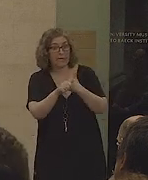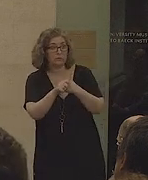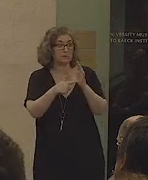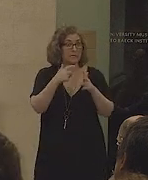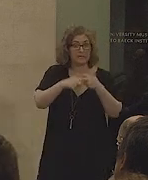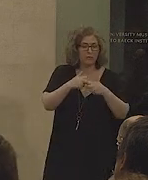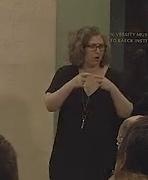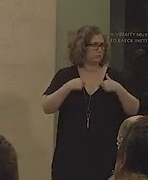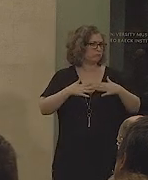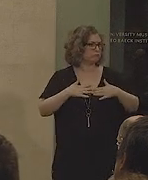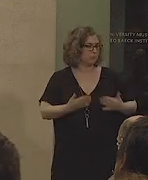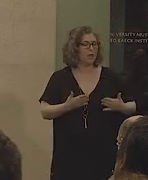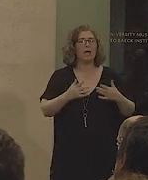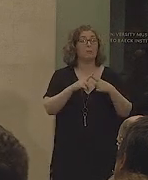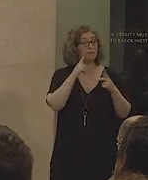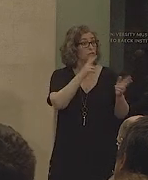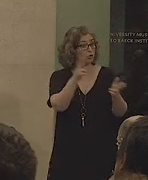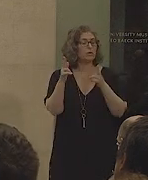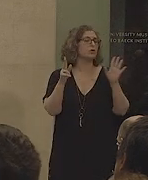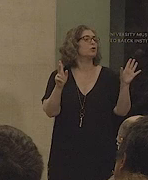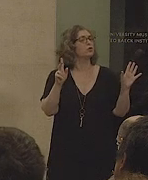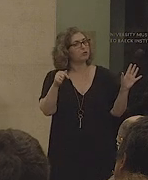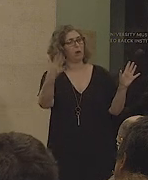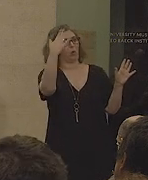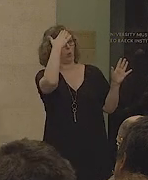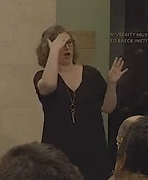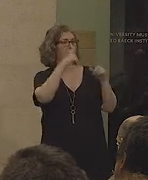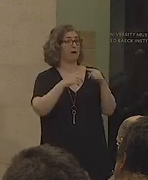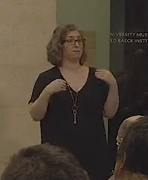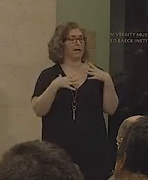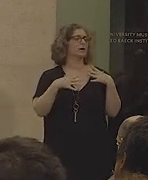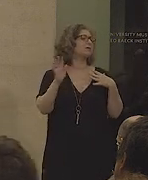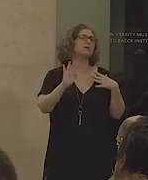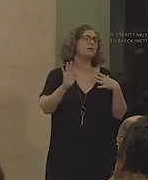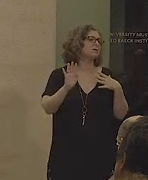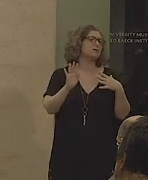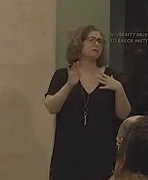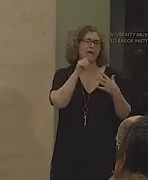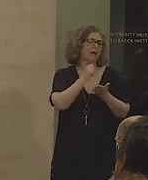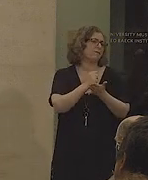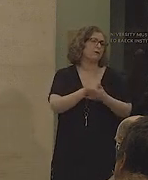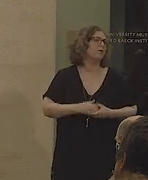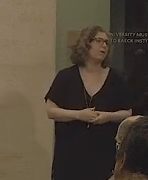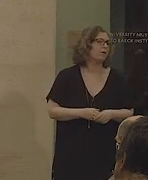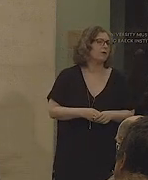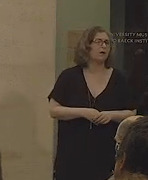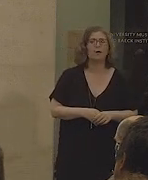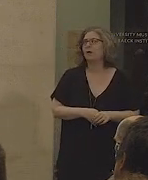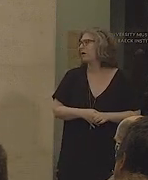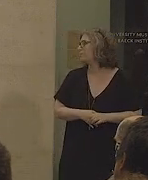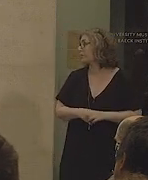in terms of shootings, we should be fully aware of them, but I think fear is not necessarily helpful to anyone. But